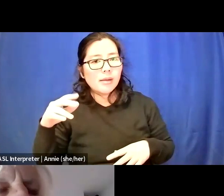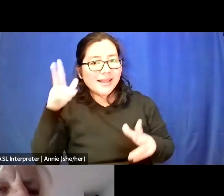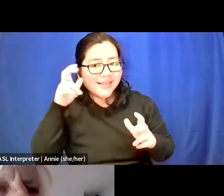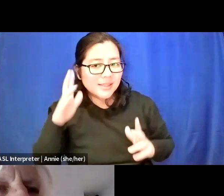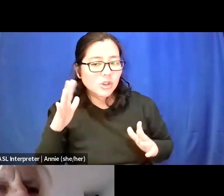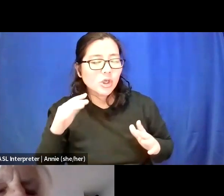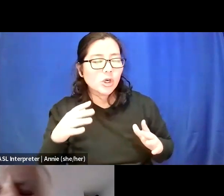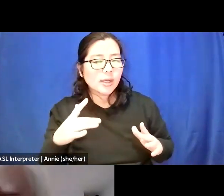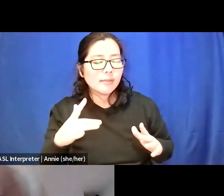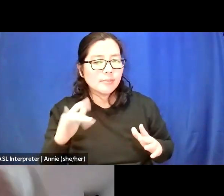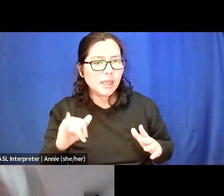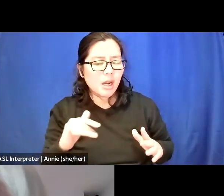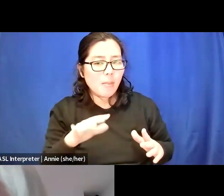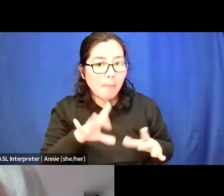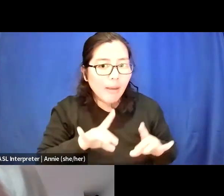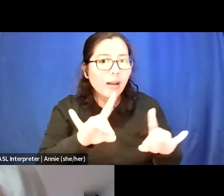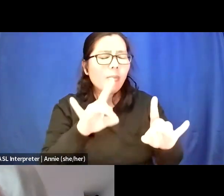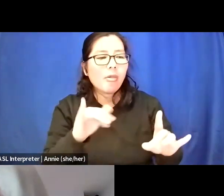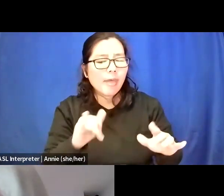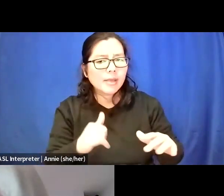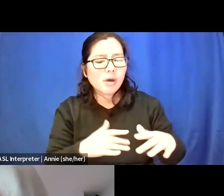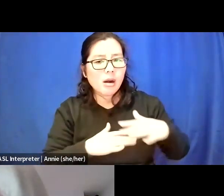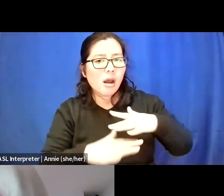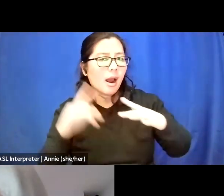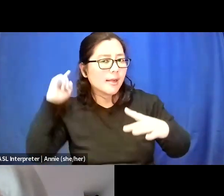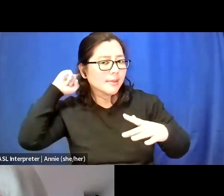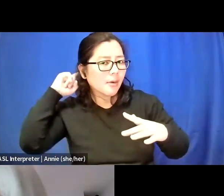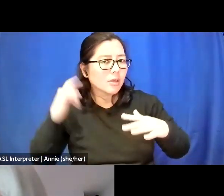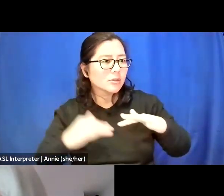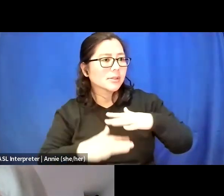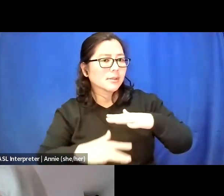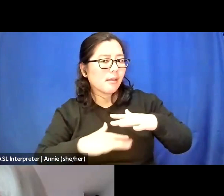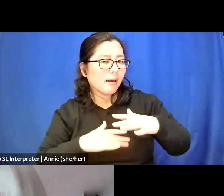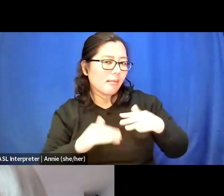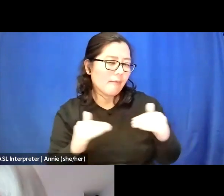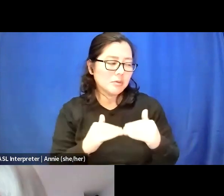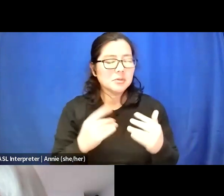level. But that might be something interesting to play around with.